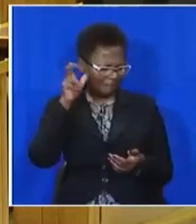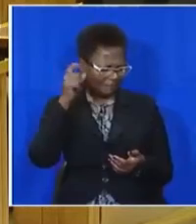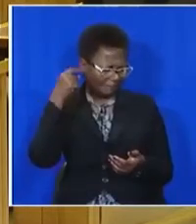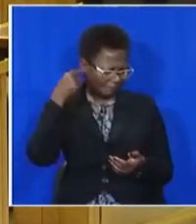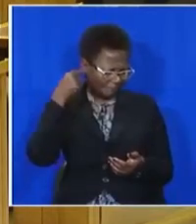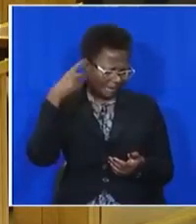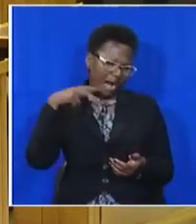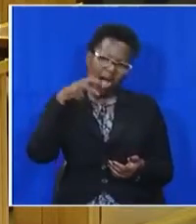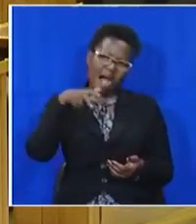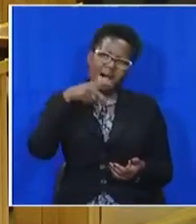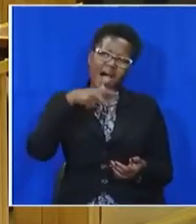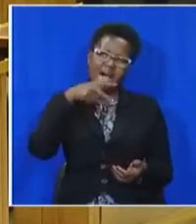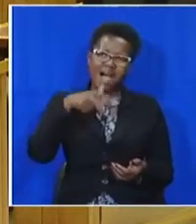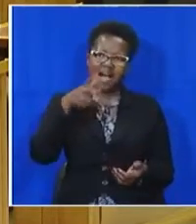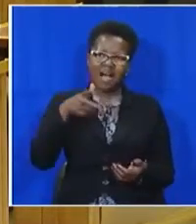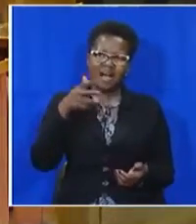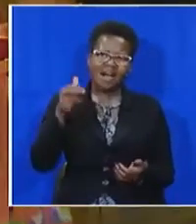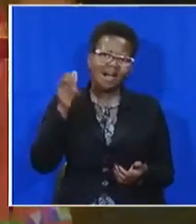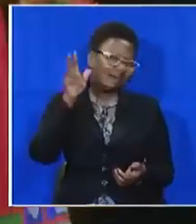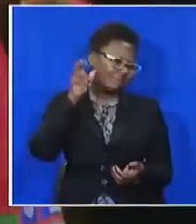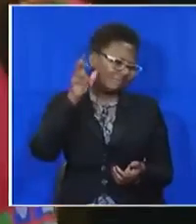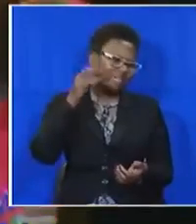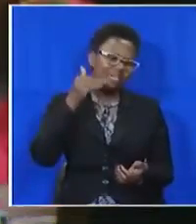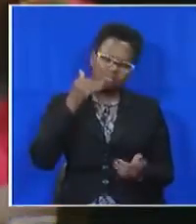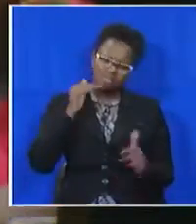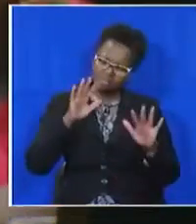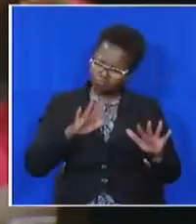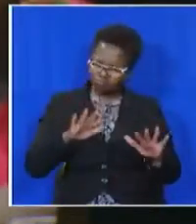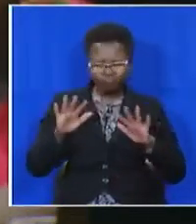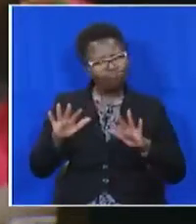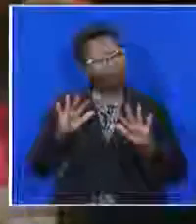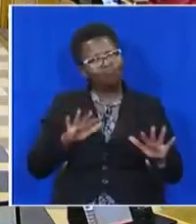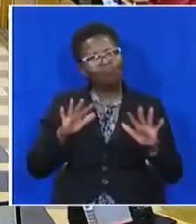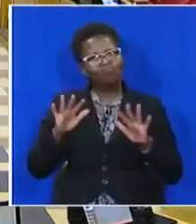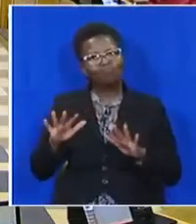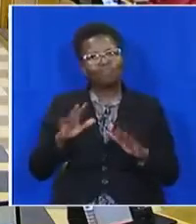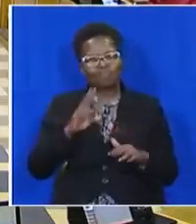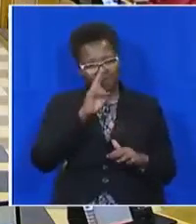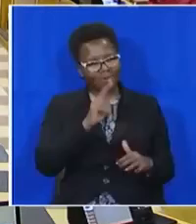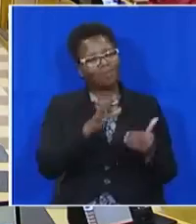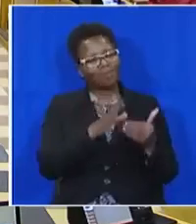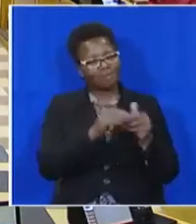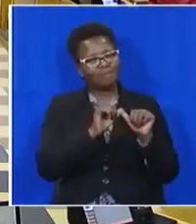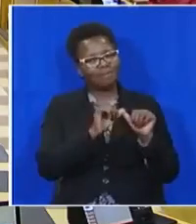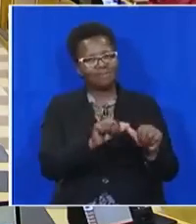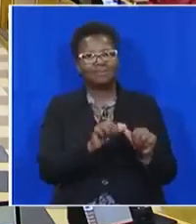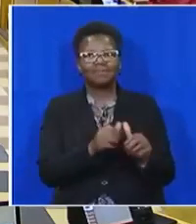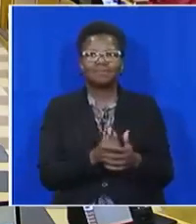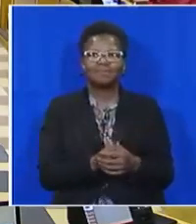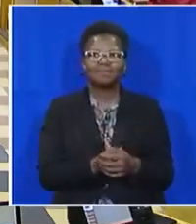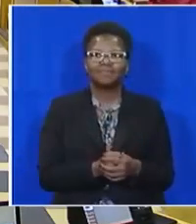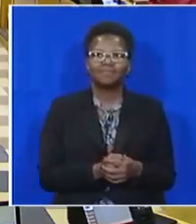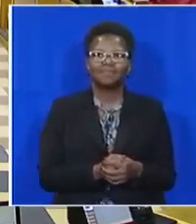must not shout. That is not Rule Just, 92. Please relax. Honourable Nmguni, will you continue, please?